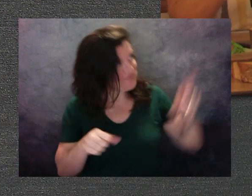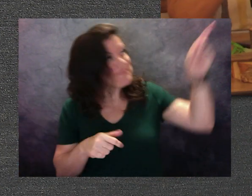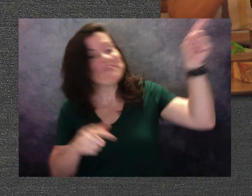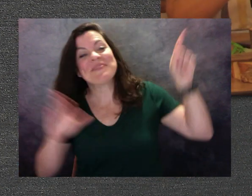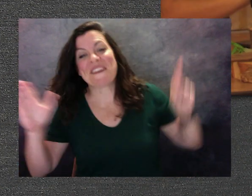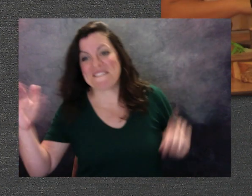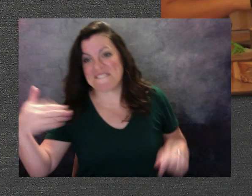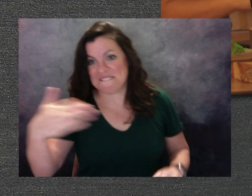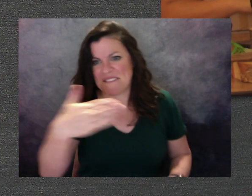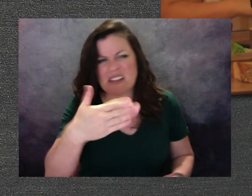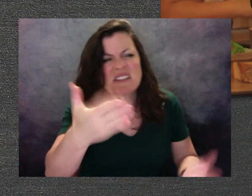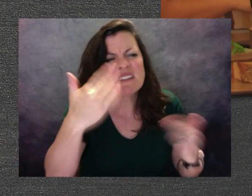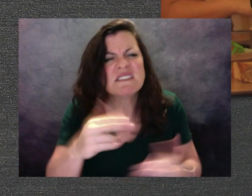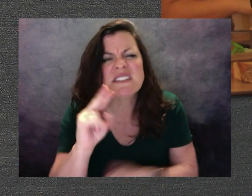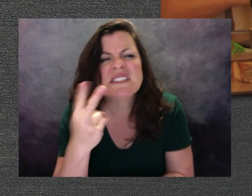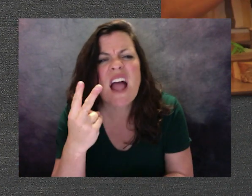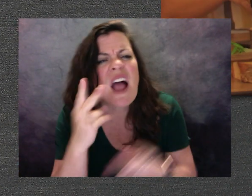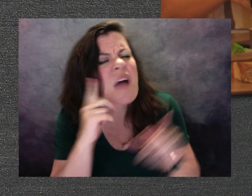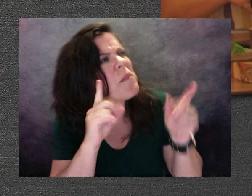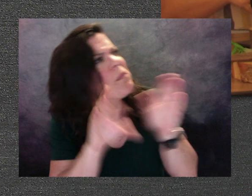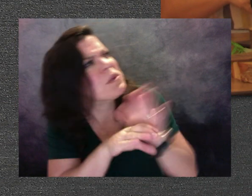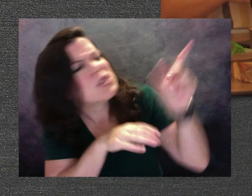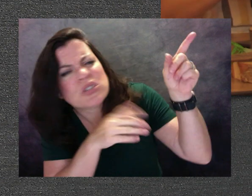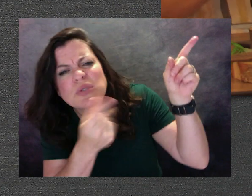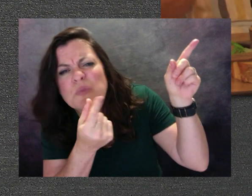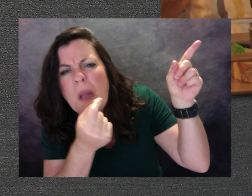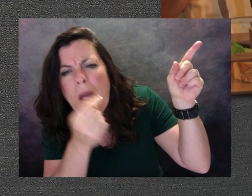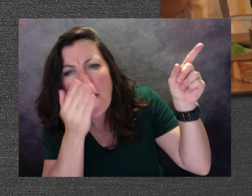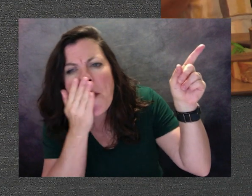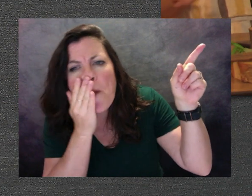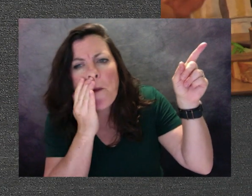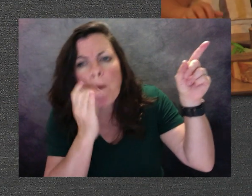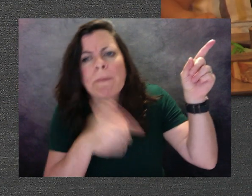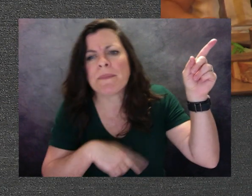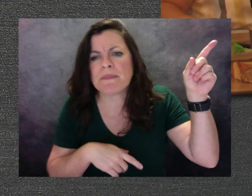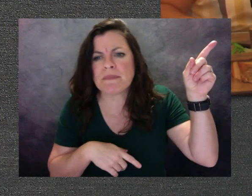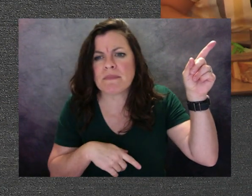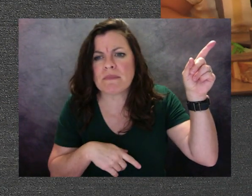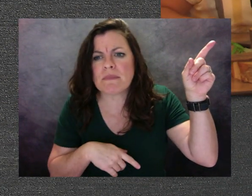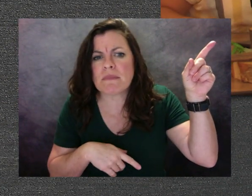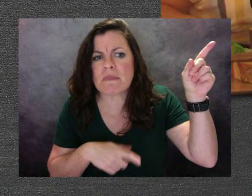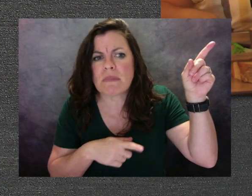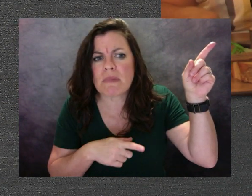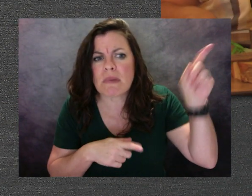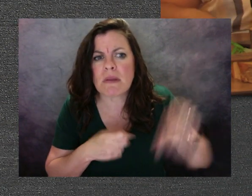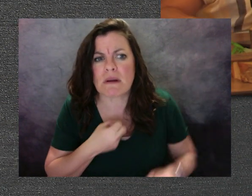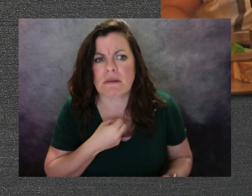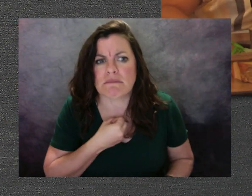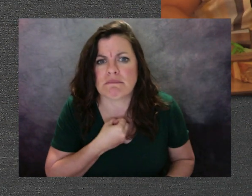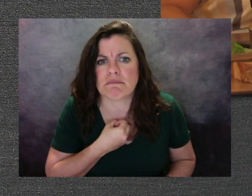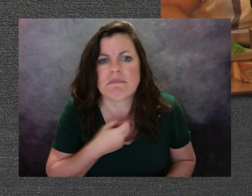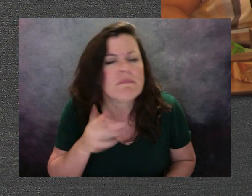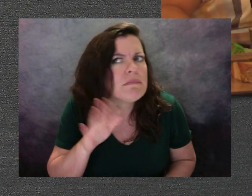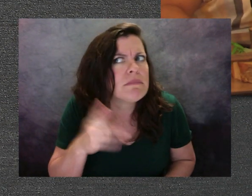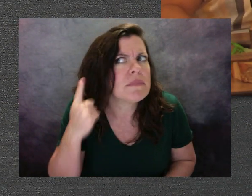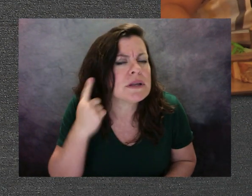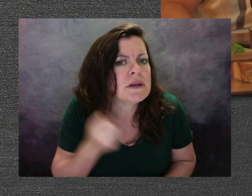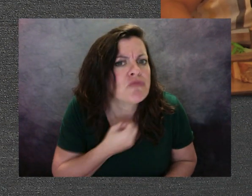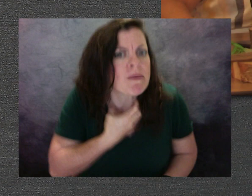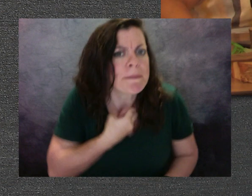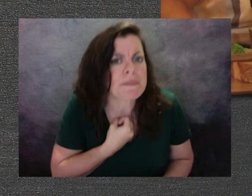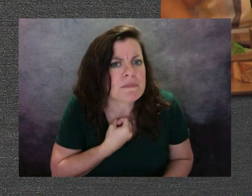give you a hint. It goes ribbit, ribbit. Yes, it's a frog. So we have